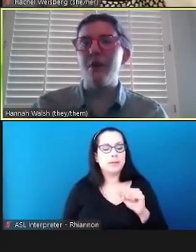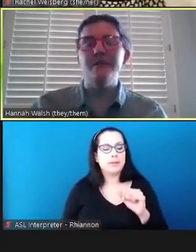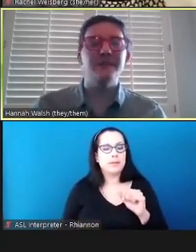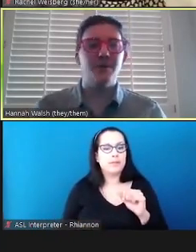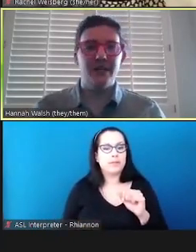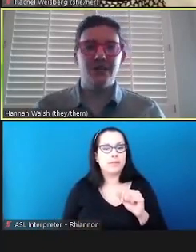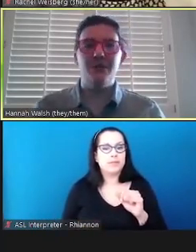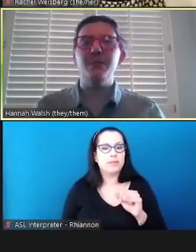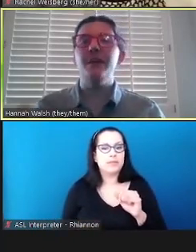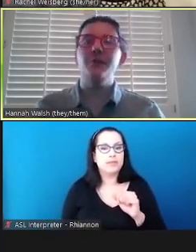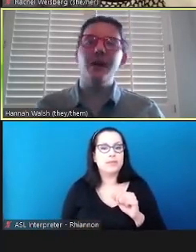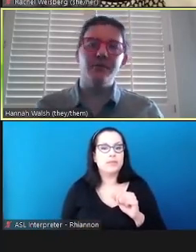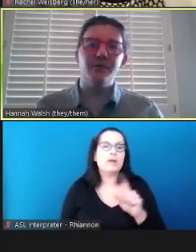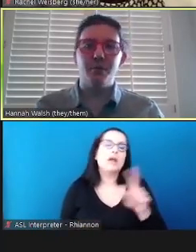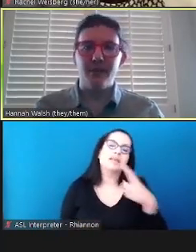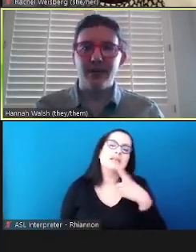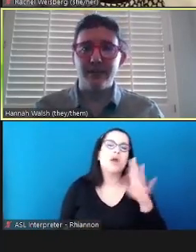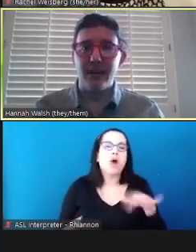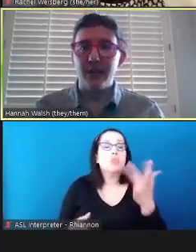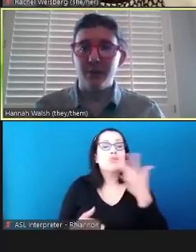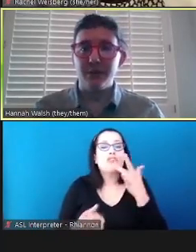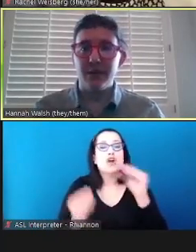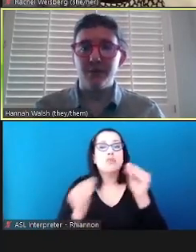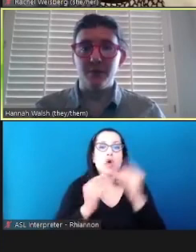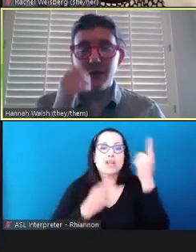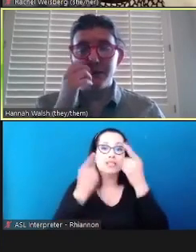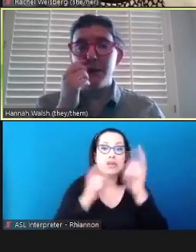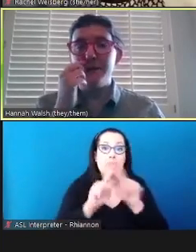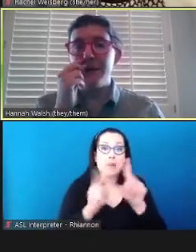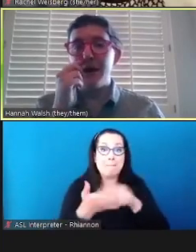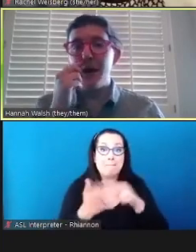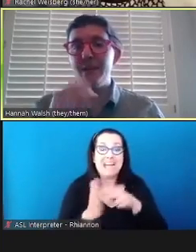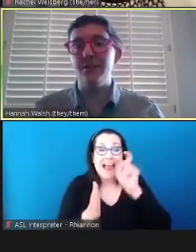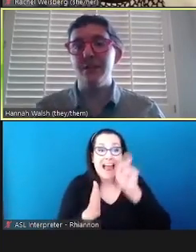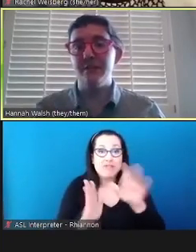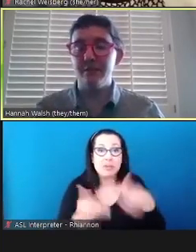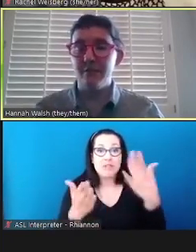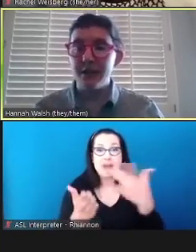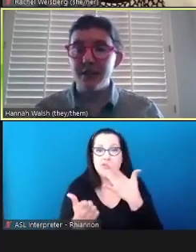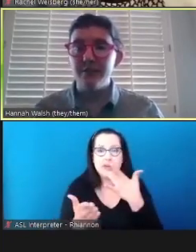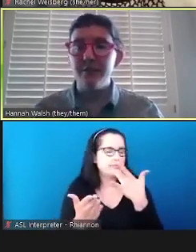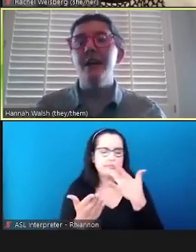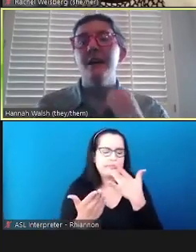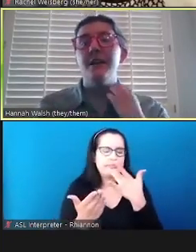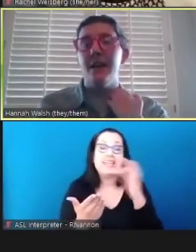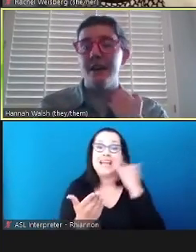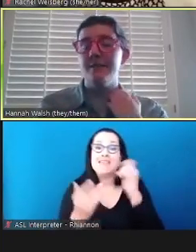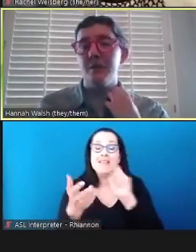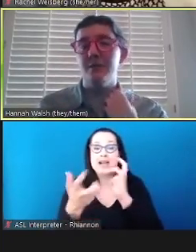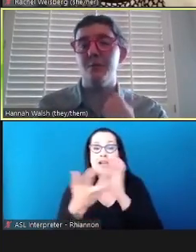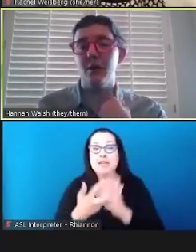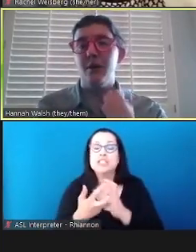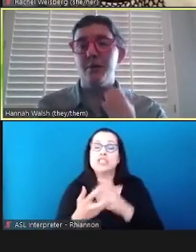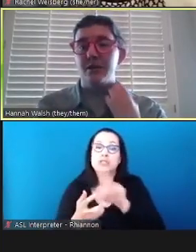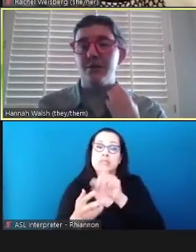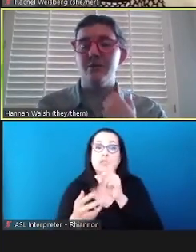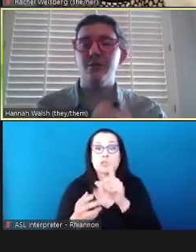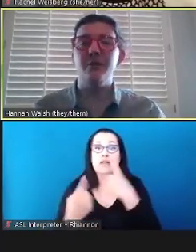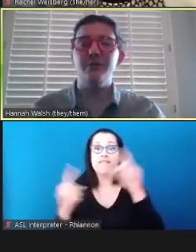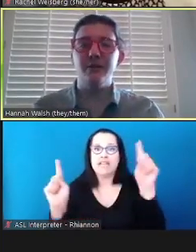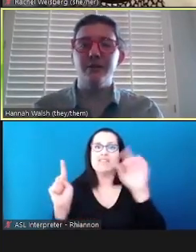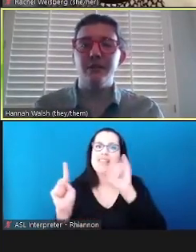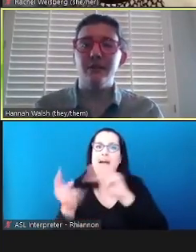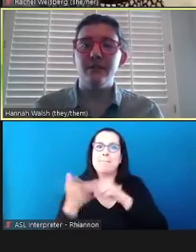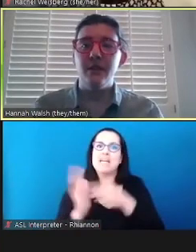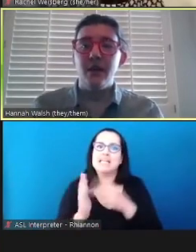more consideration, but they don't have to provide exactly what is asked for. As long as the accommodation is effective, that's a reasonable accommodation. So